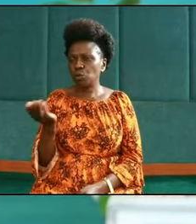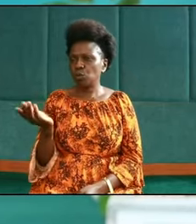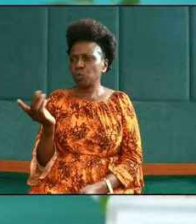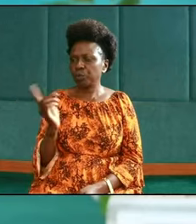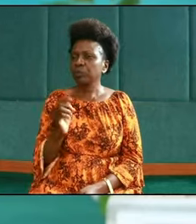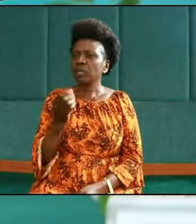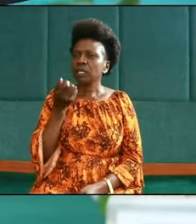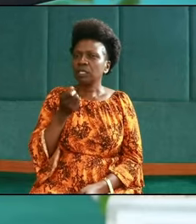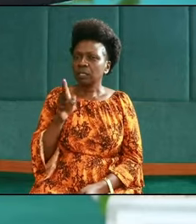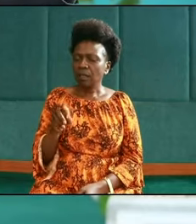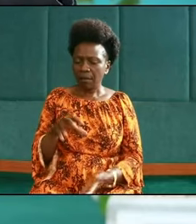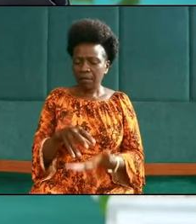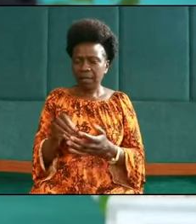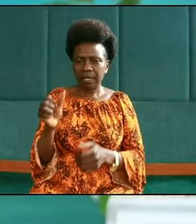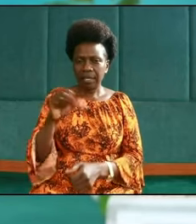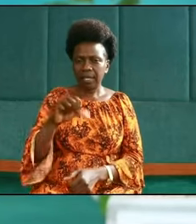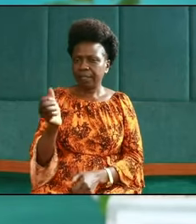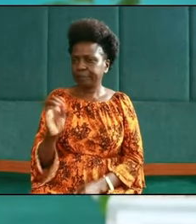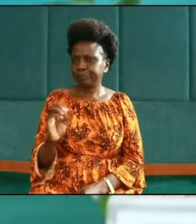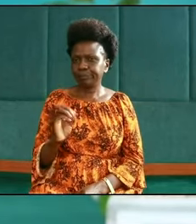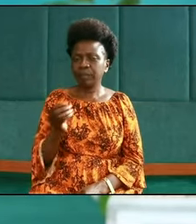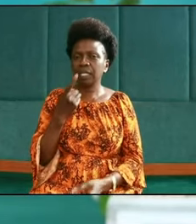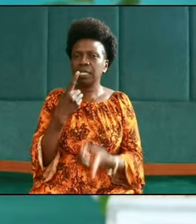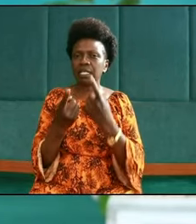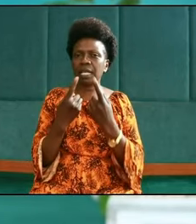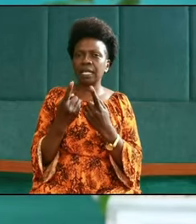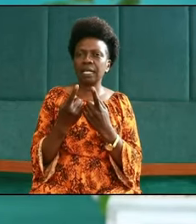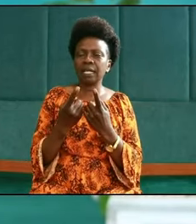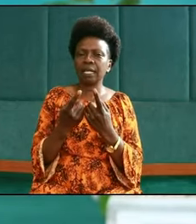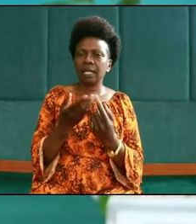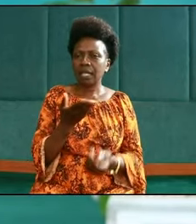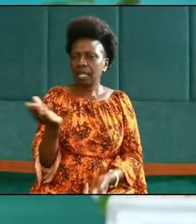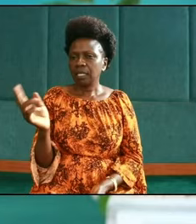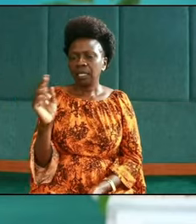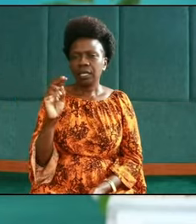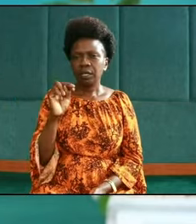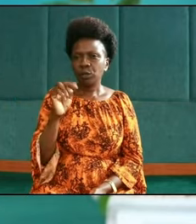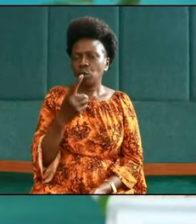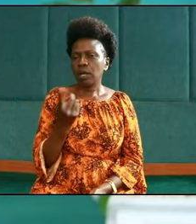She could not find any. And she said, "There's no one."